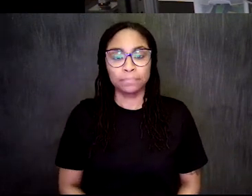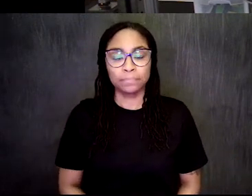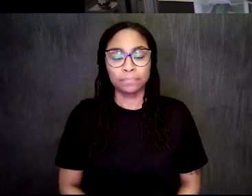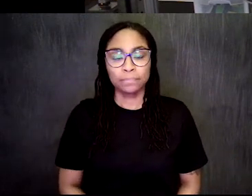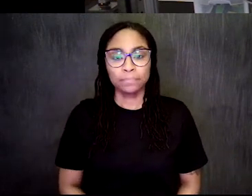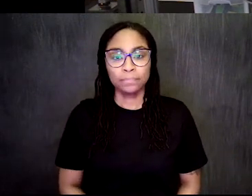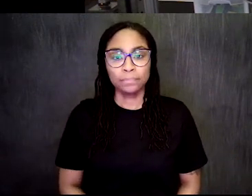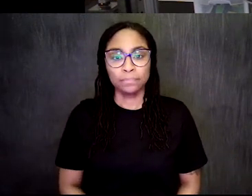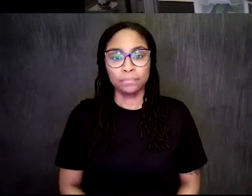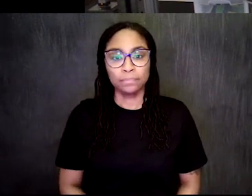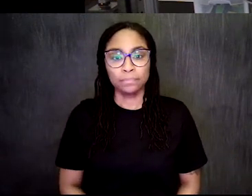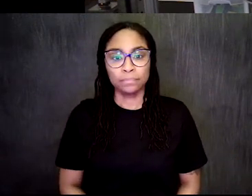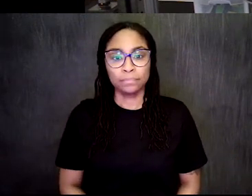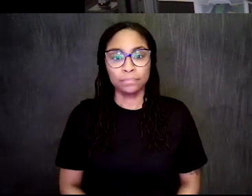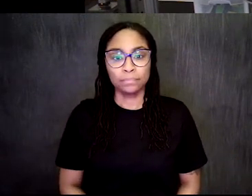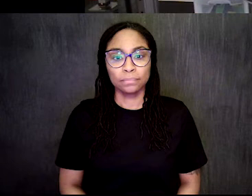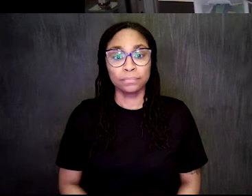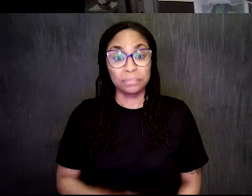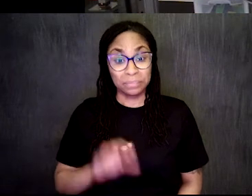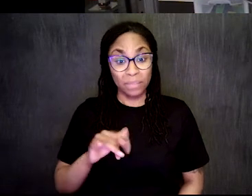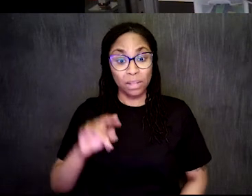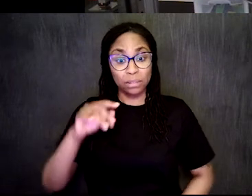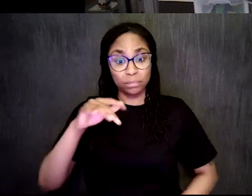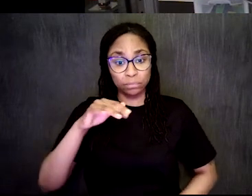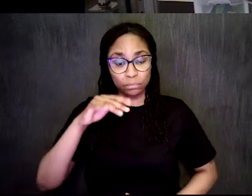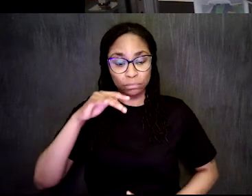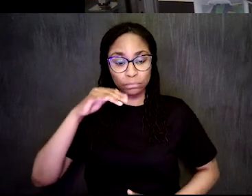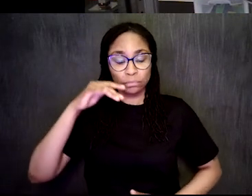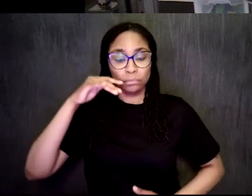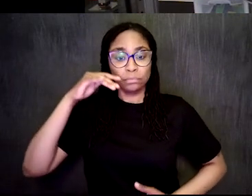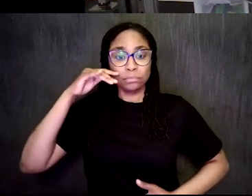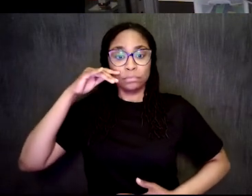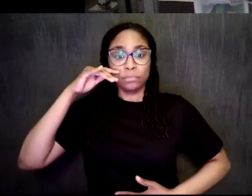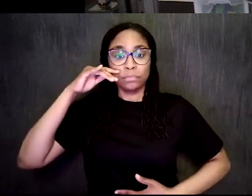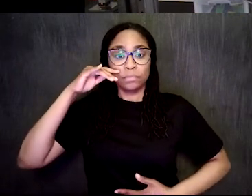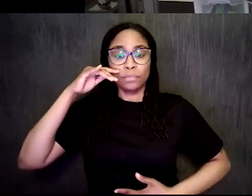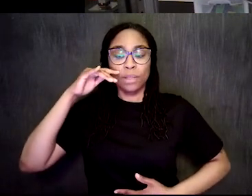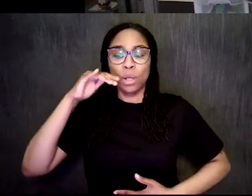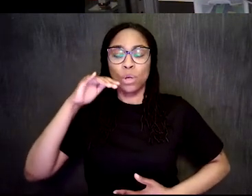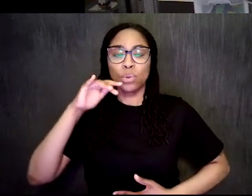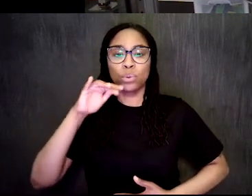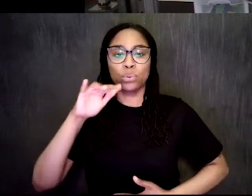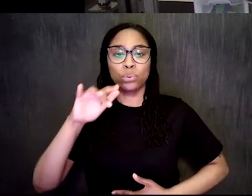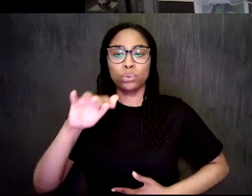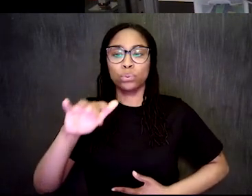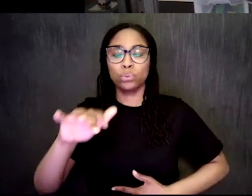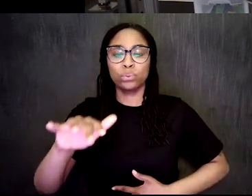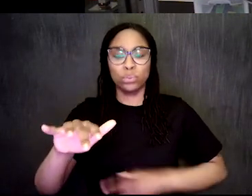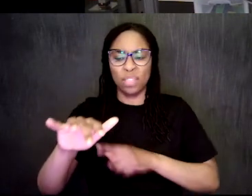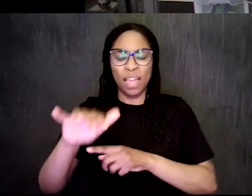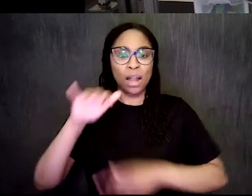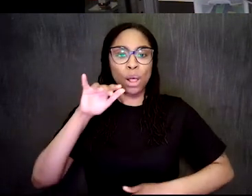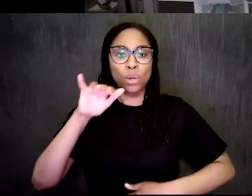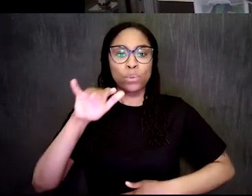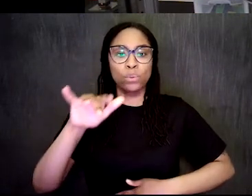4. Breathe in. Remember, our inhales and our exhales, the exhale should be longer. Out.